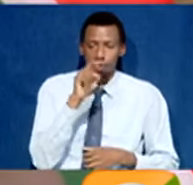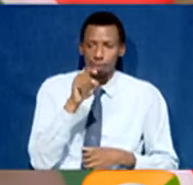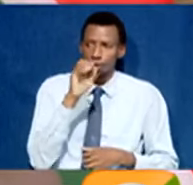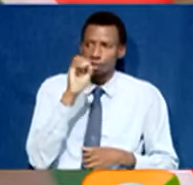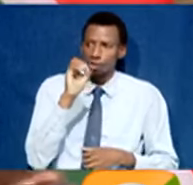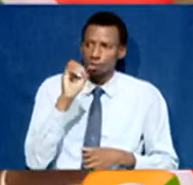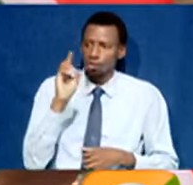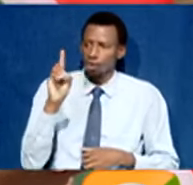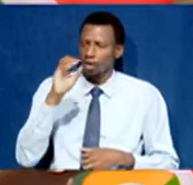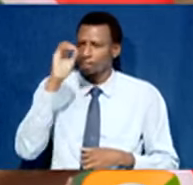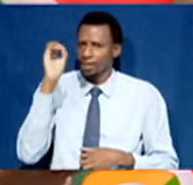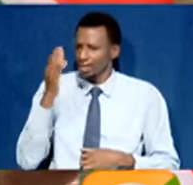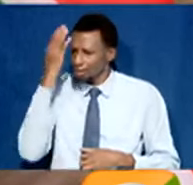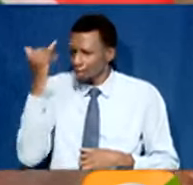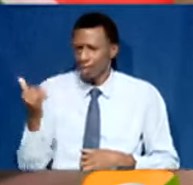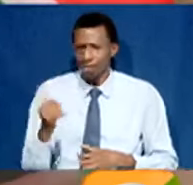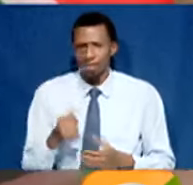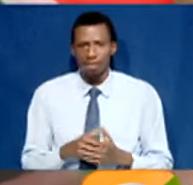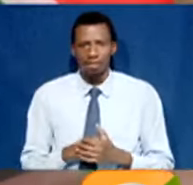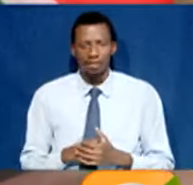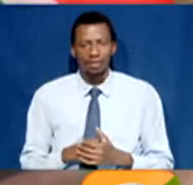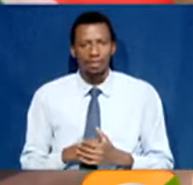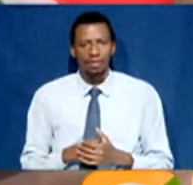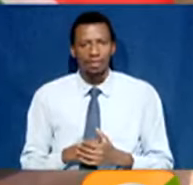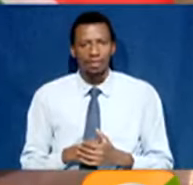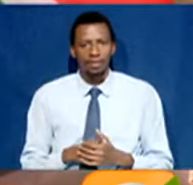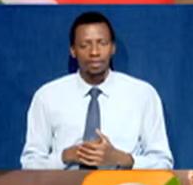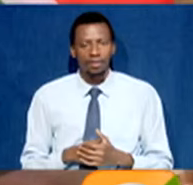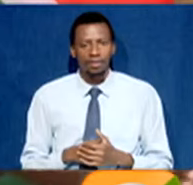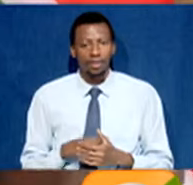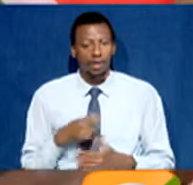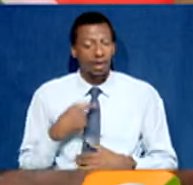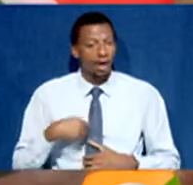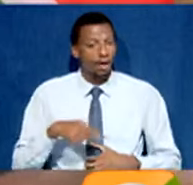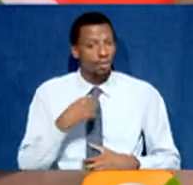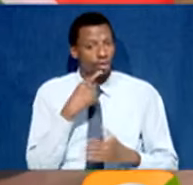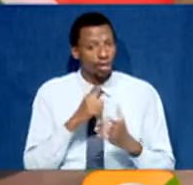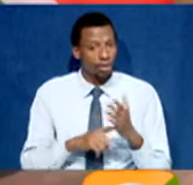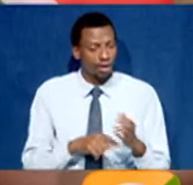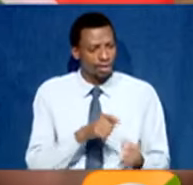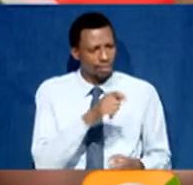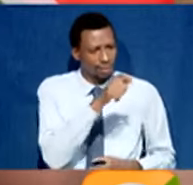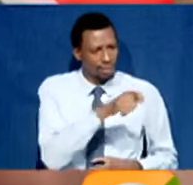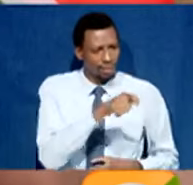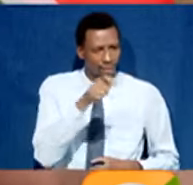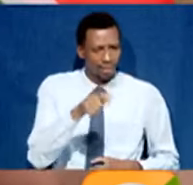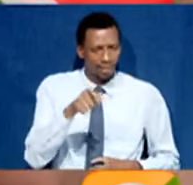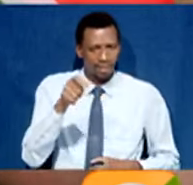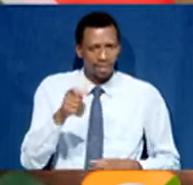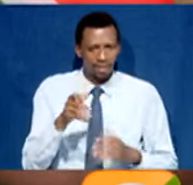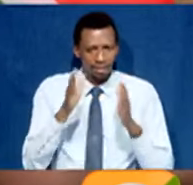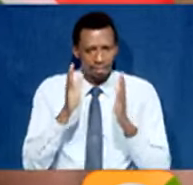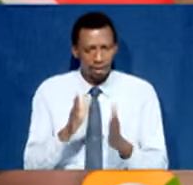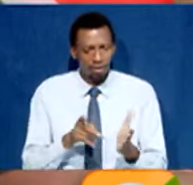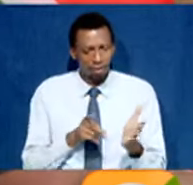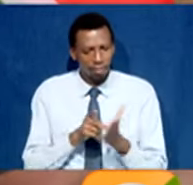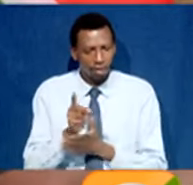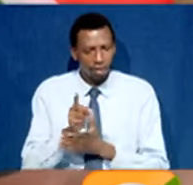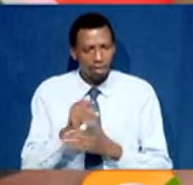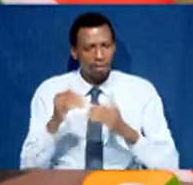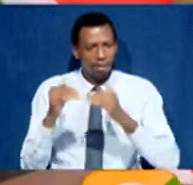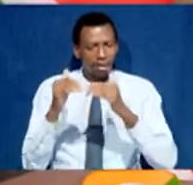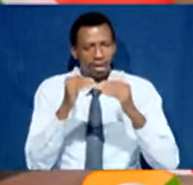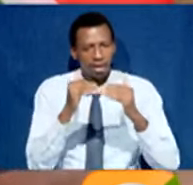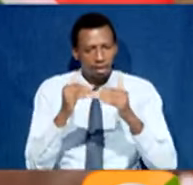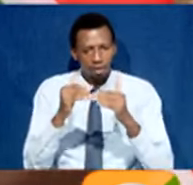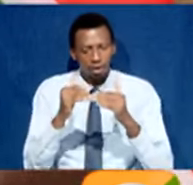0.001%. Why? All we are saying is, let everybody pay an equal percentage of what they earn. Is